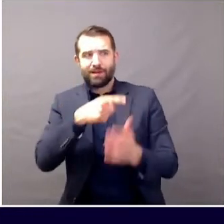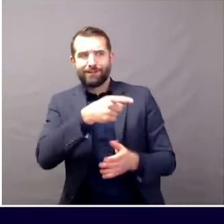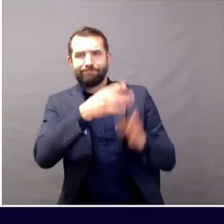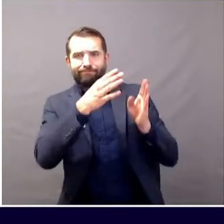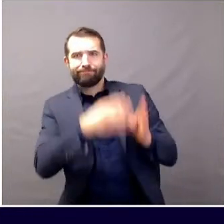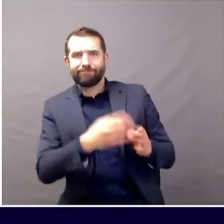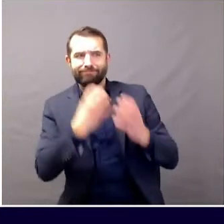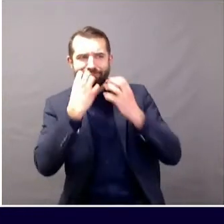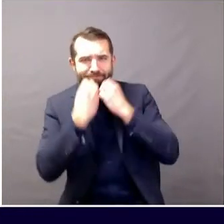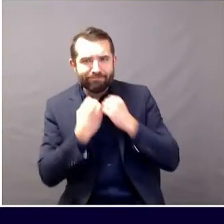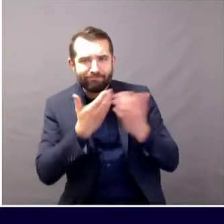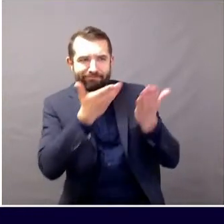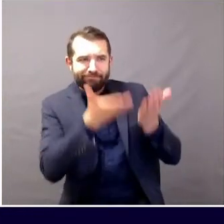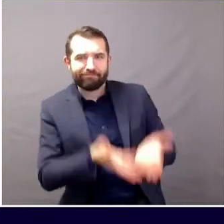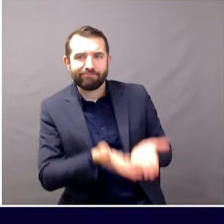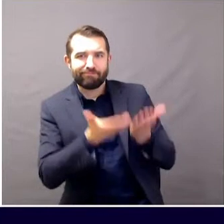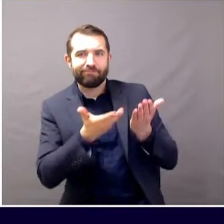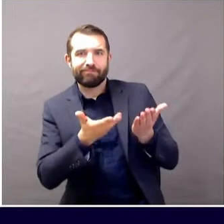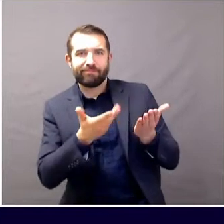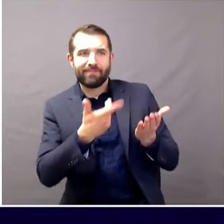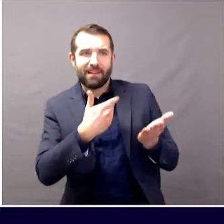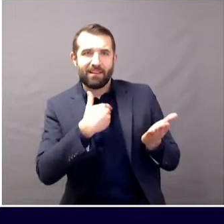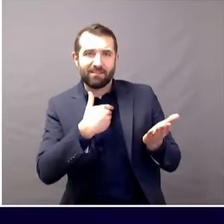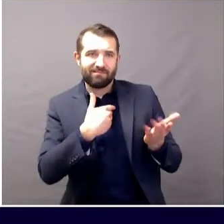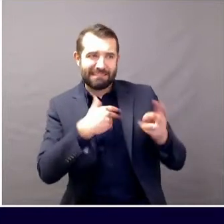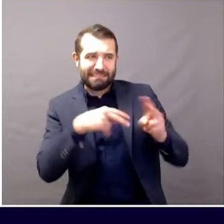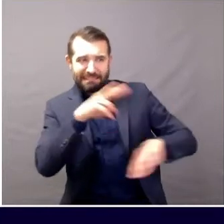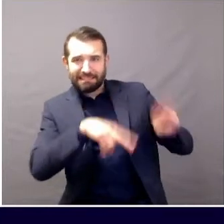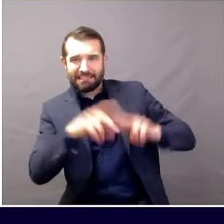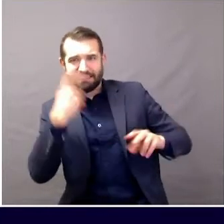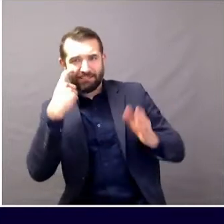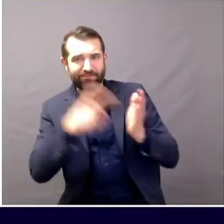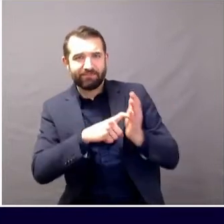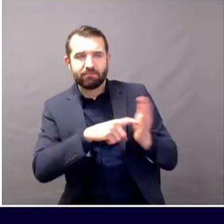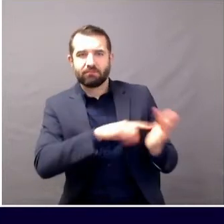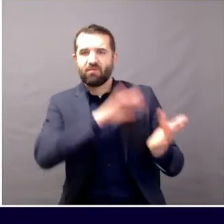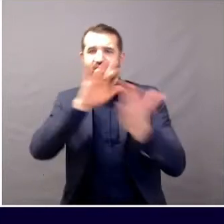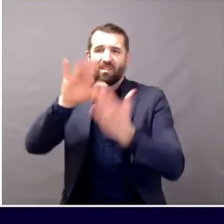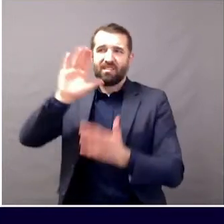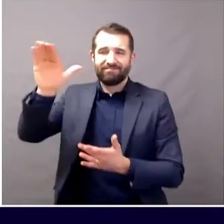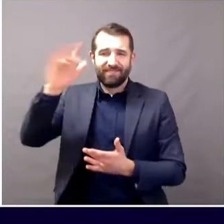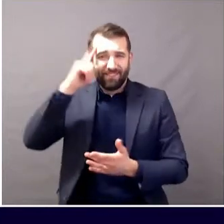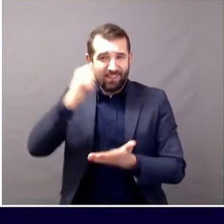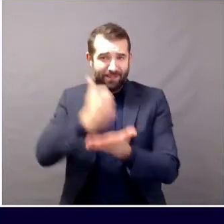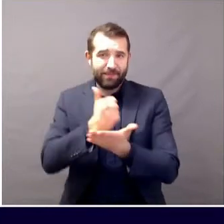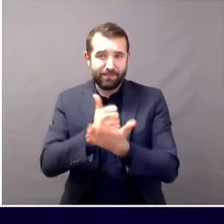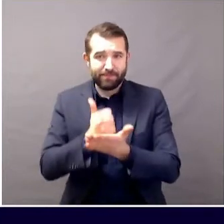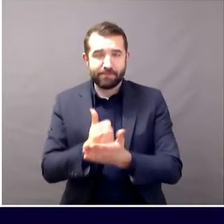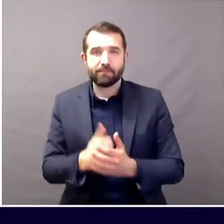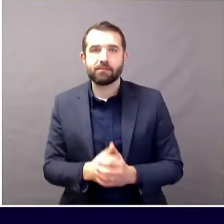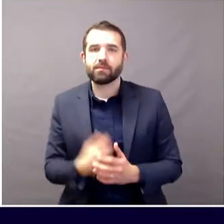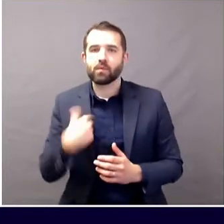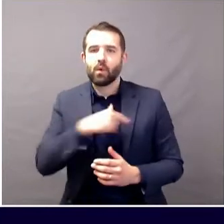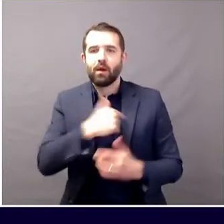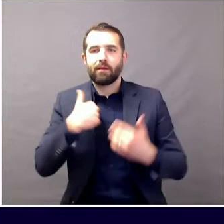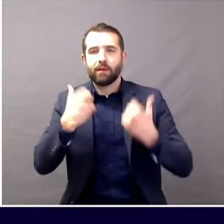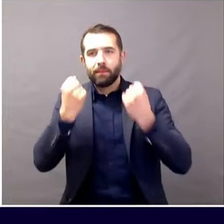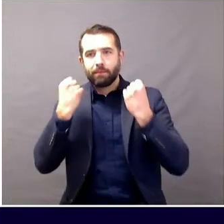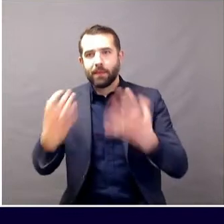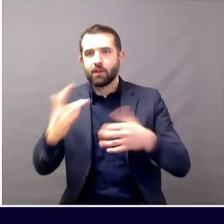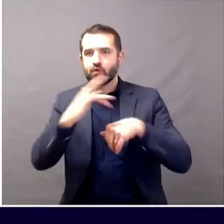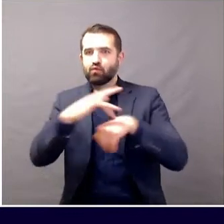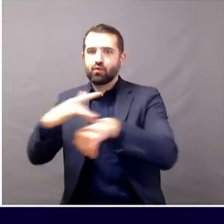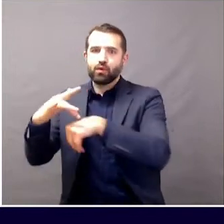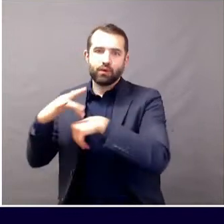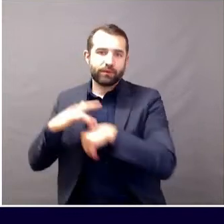the briefing today to let people know about resources that are available and to talk about a couple of programs in particular,